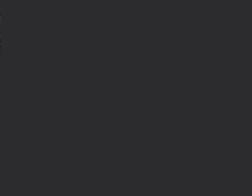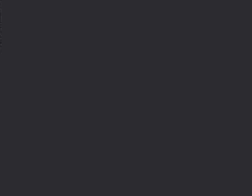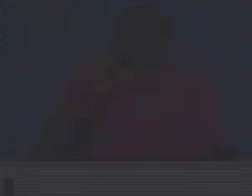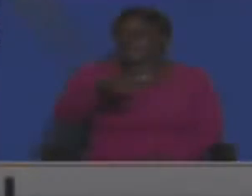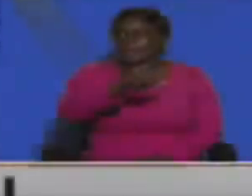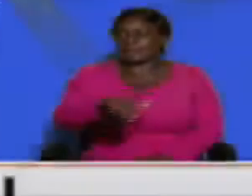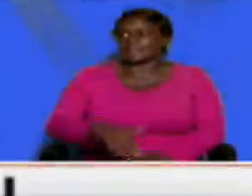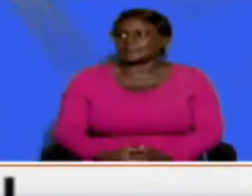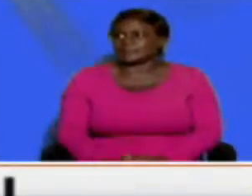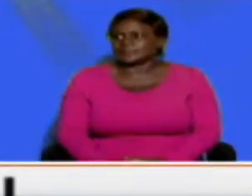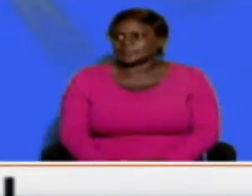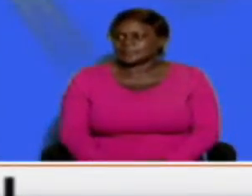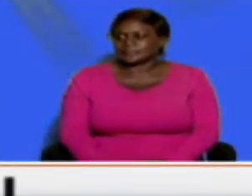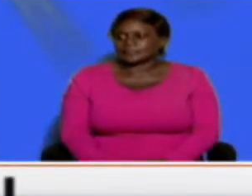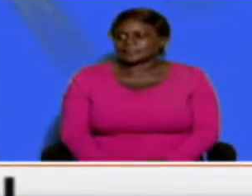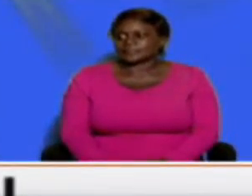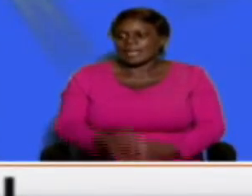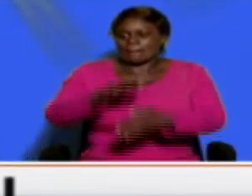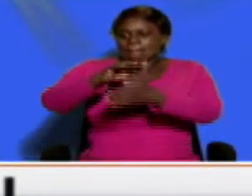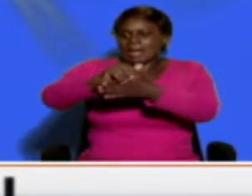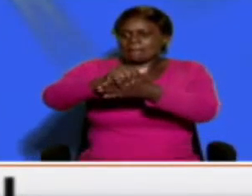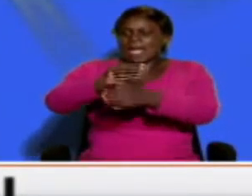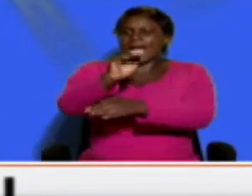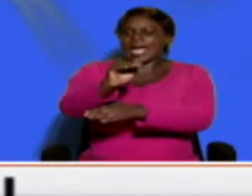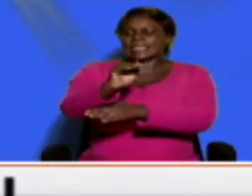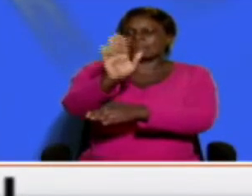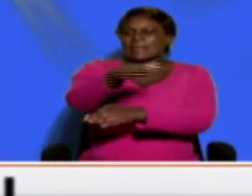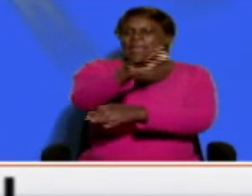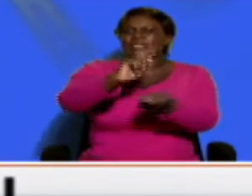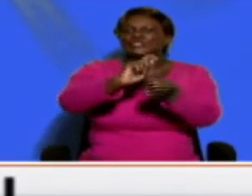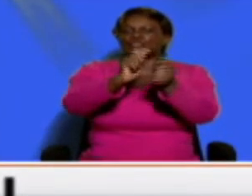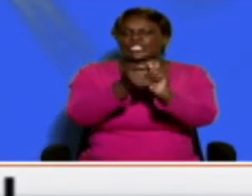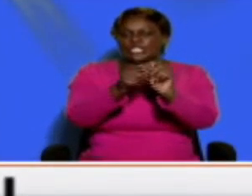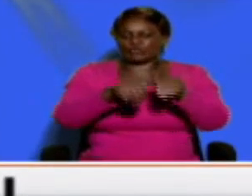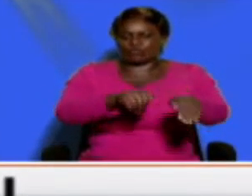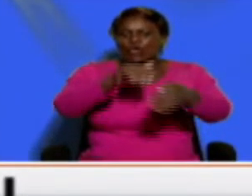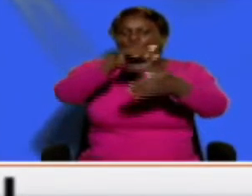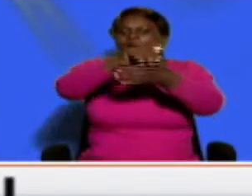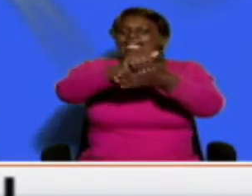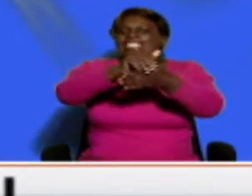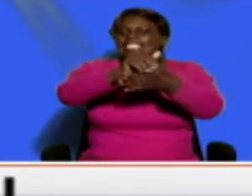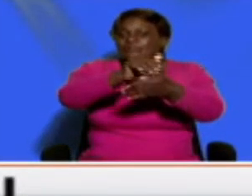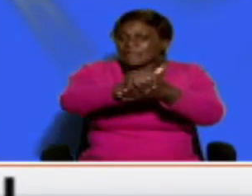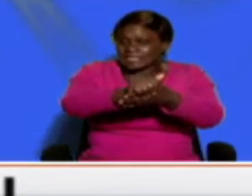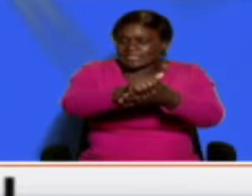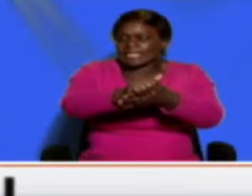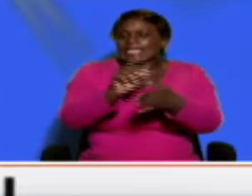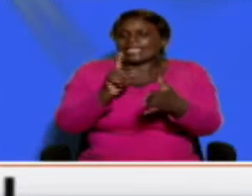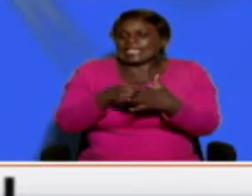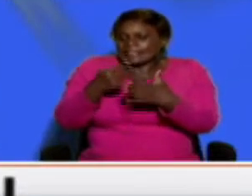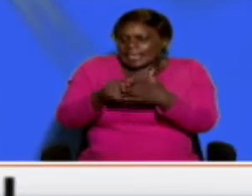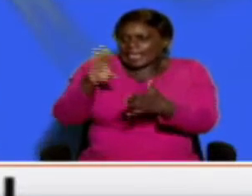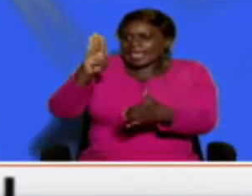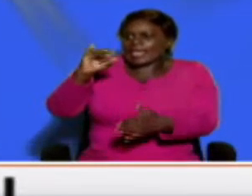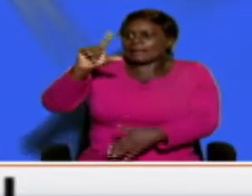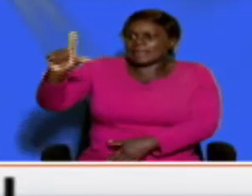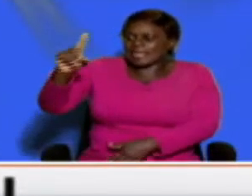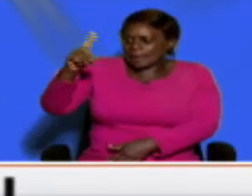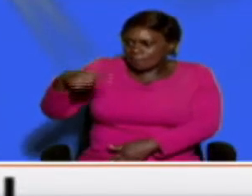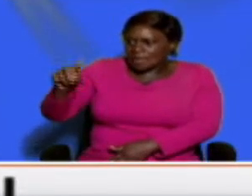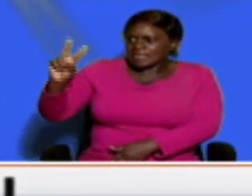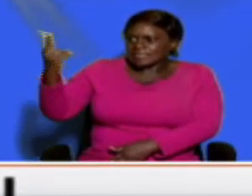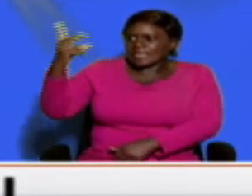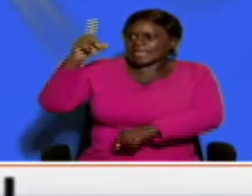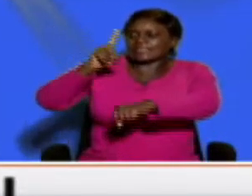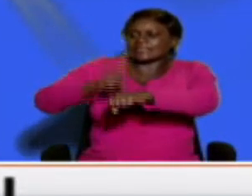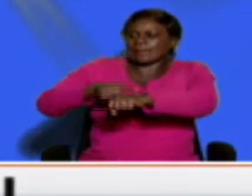what we call a memo, asking Parliament to amend it in light of those reservations made. Then the bill will be passed a second